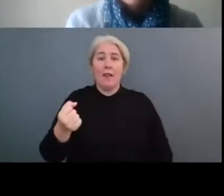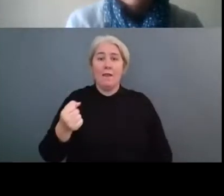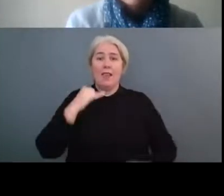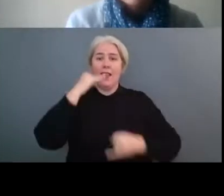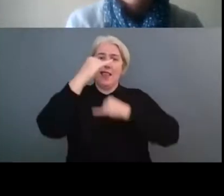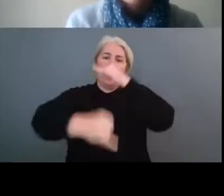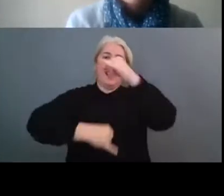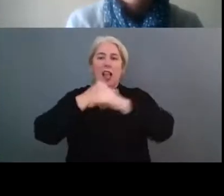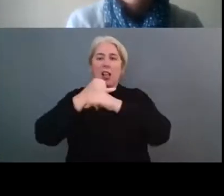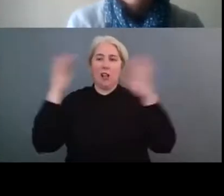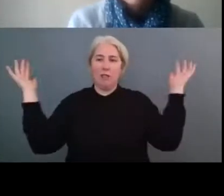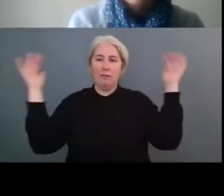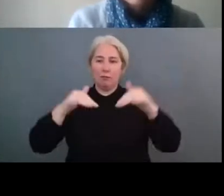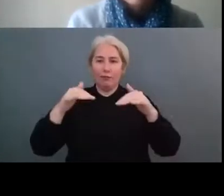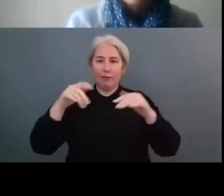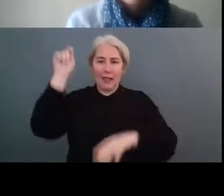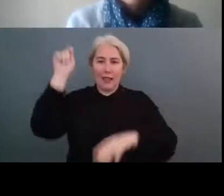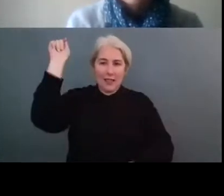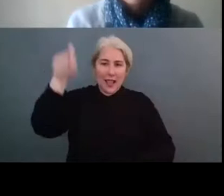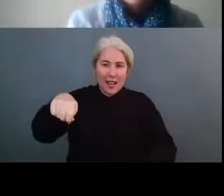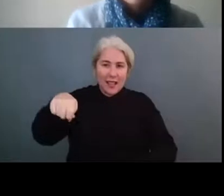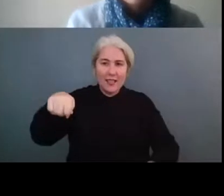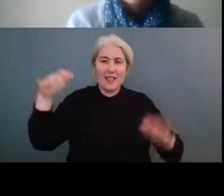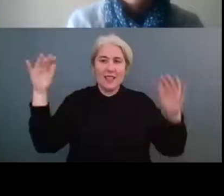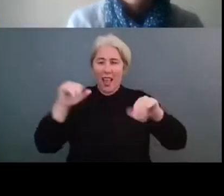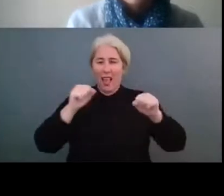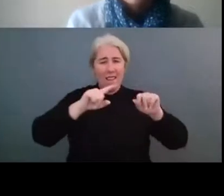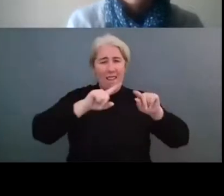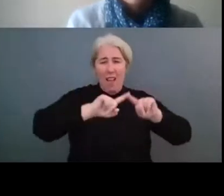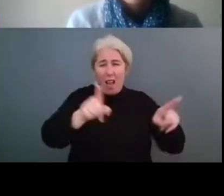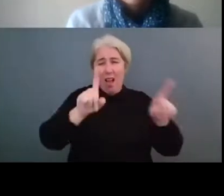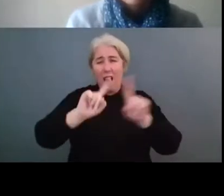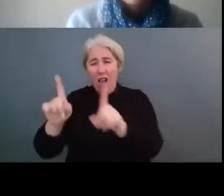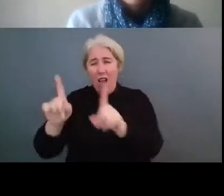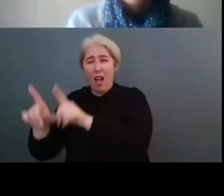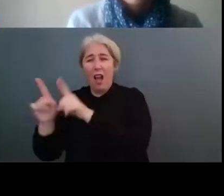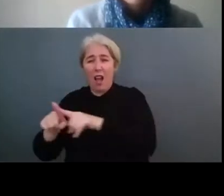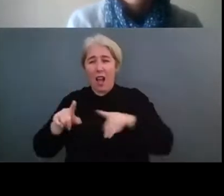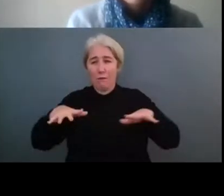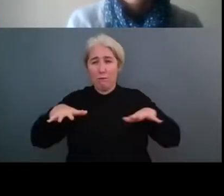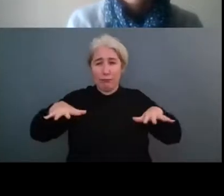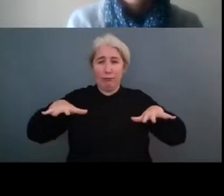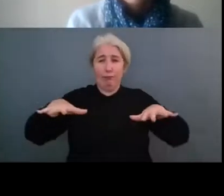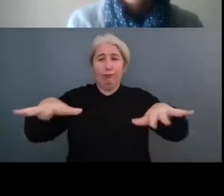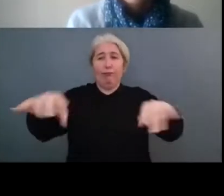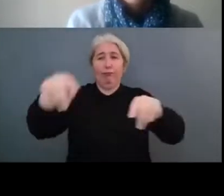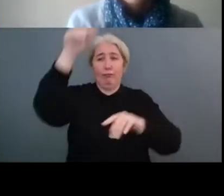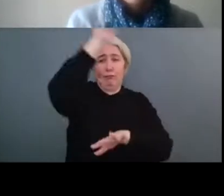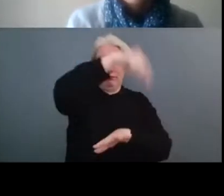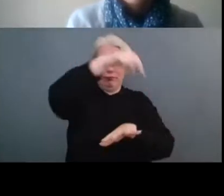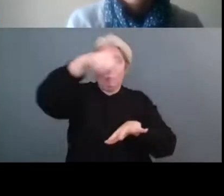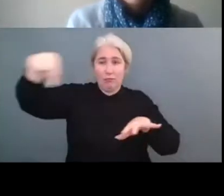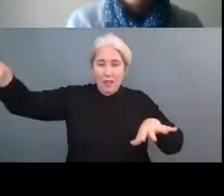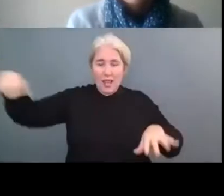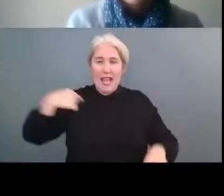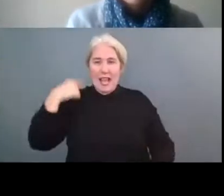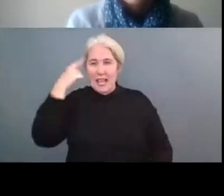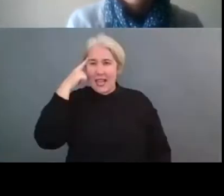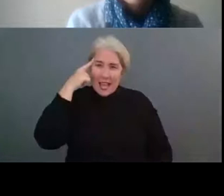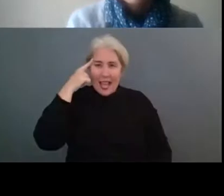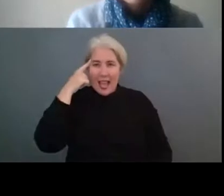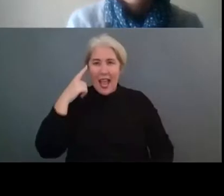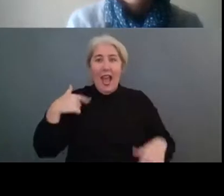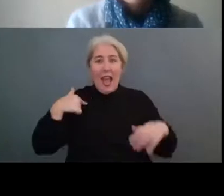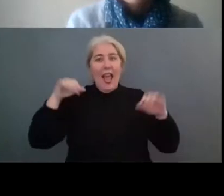And so they have different sports included in this area. And we decided to analyze just